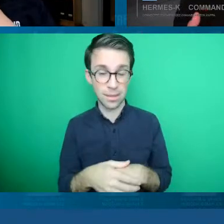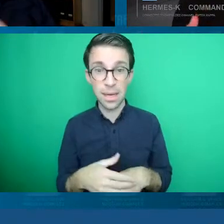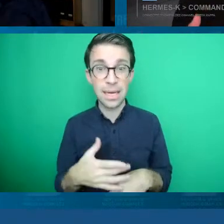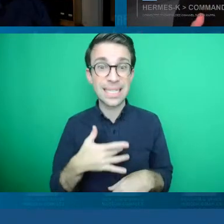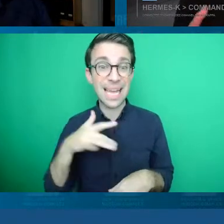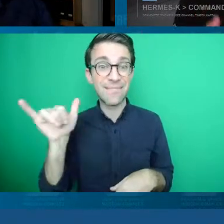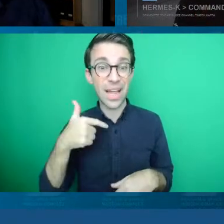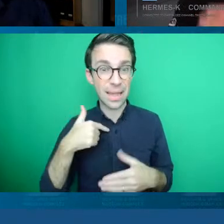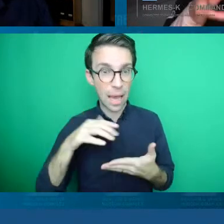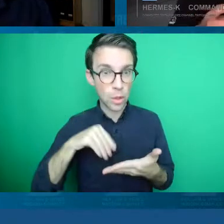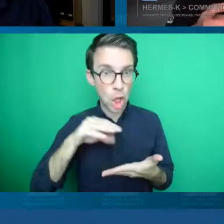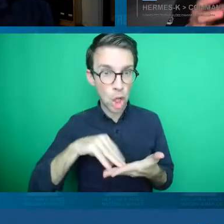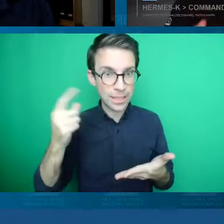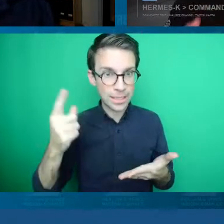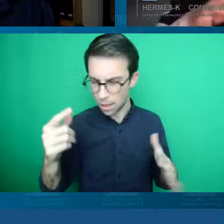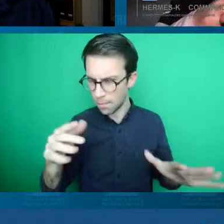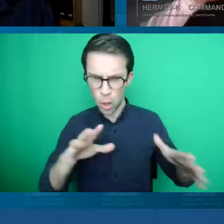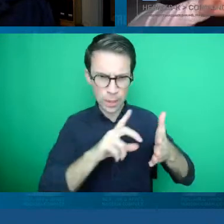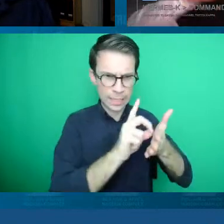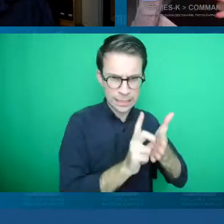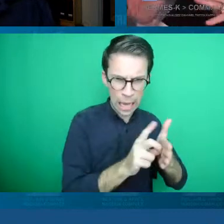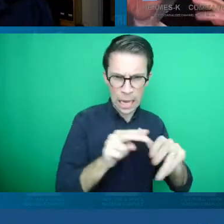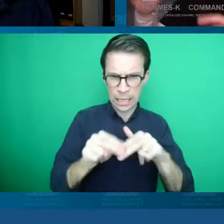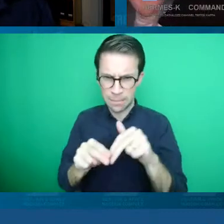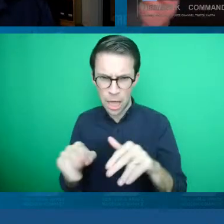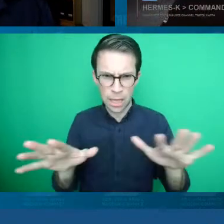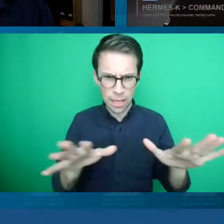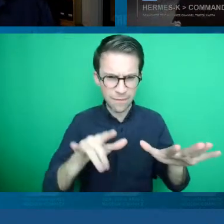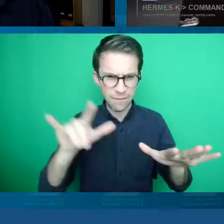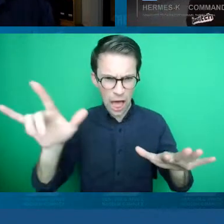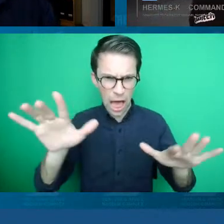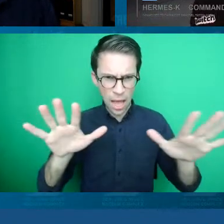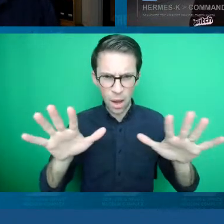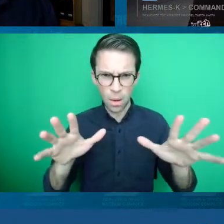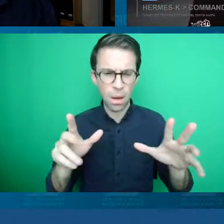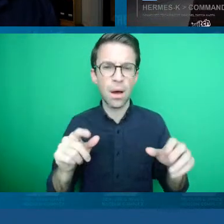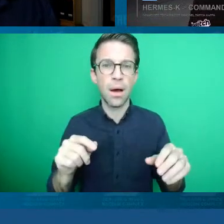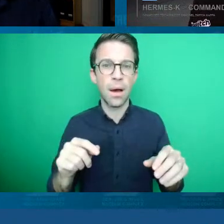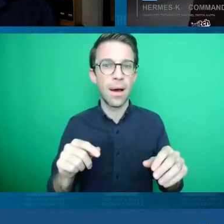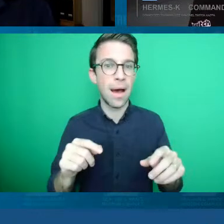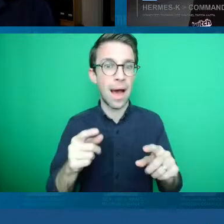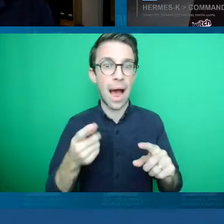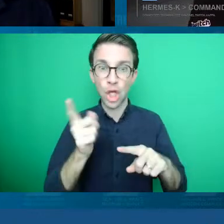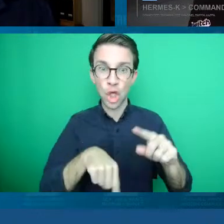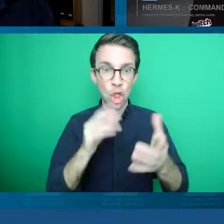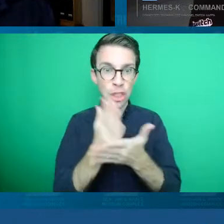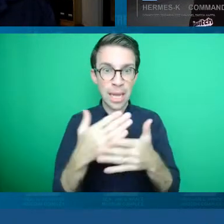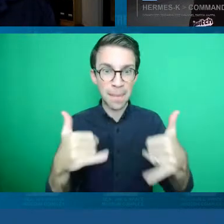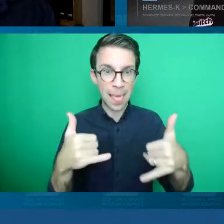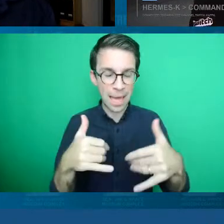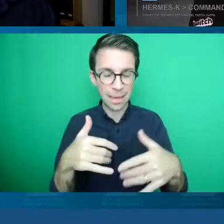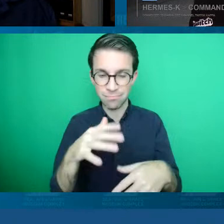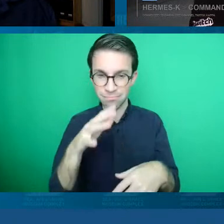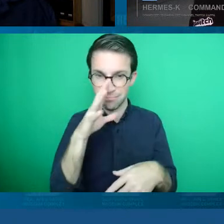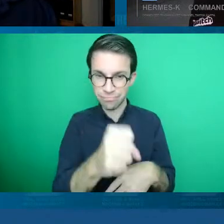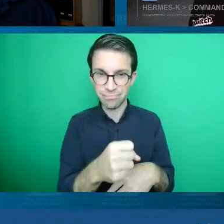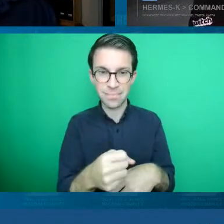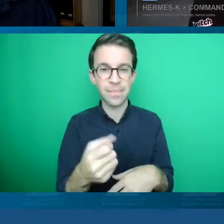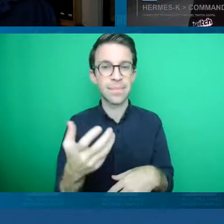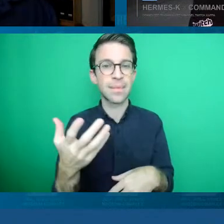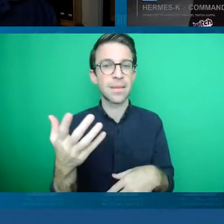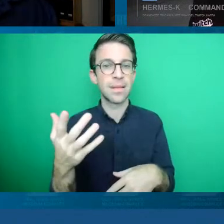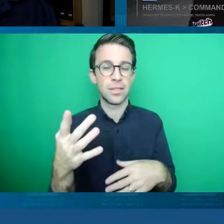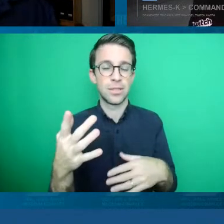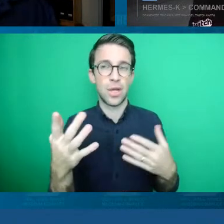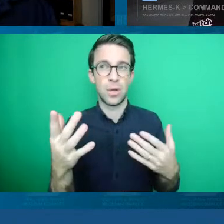learning something. It's like, oh, I can design this, then I can build this, then I can fly this. Then I couldn't put it down. It was such an interesting game, and that led me to, what was